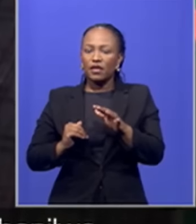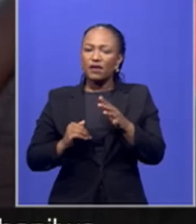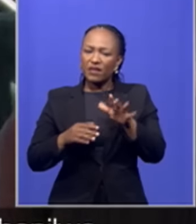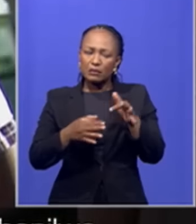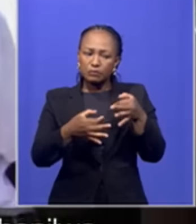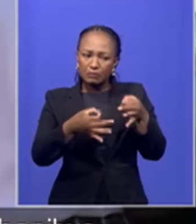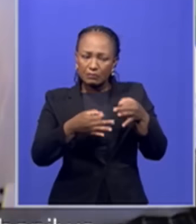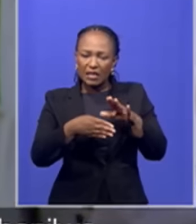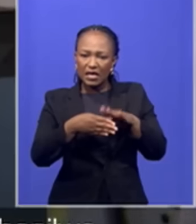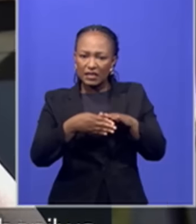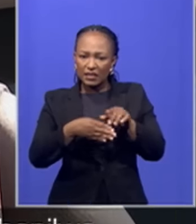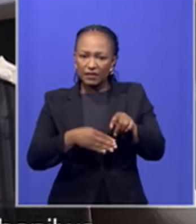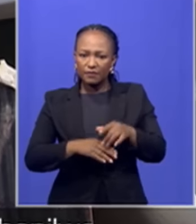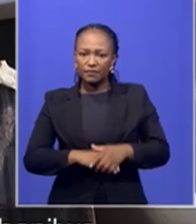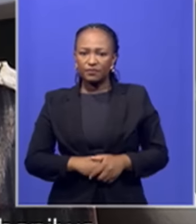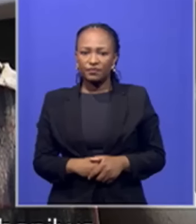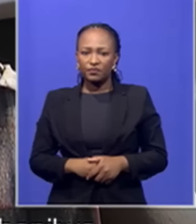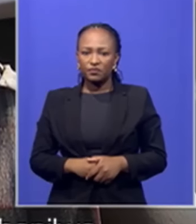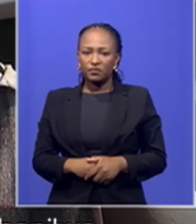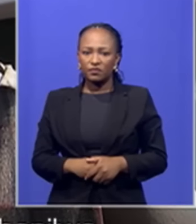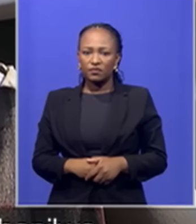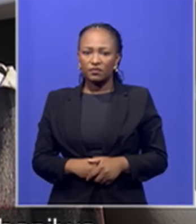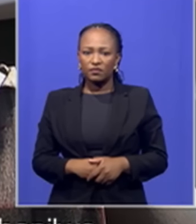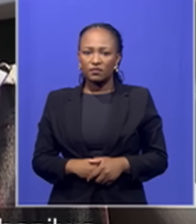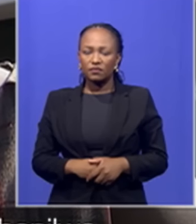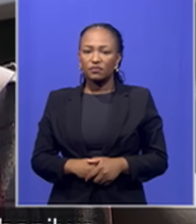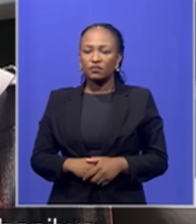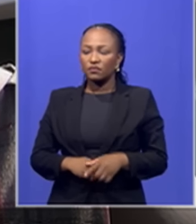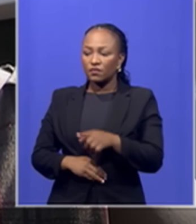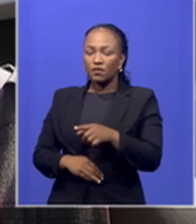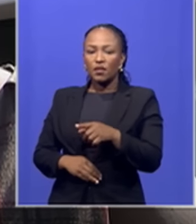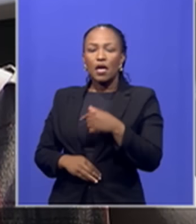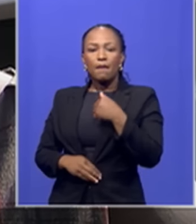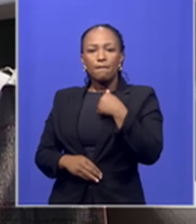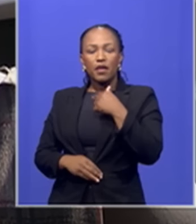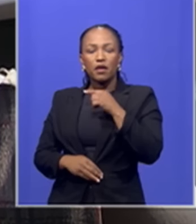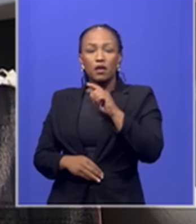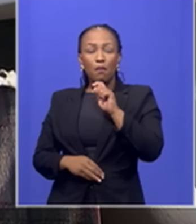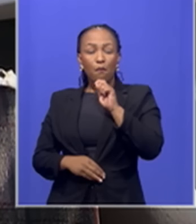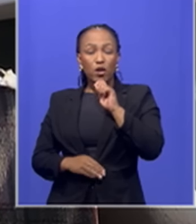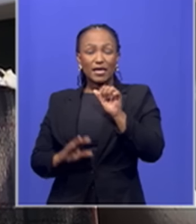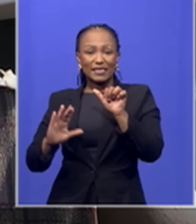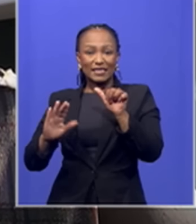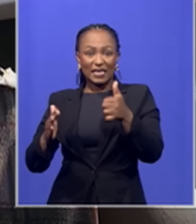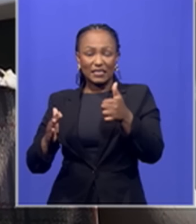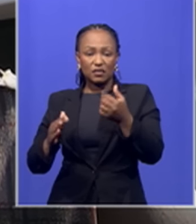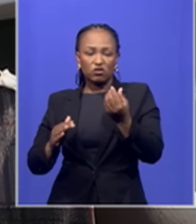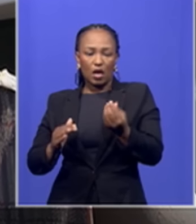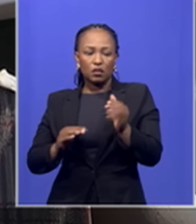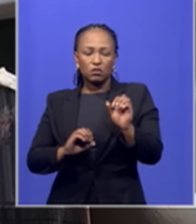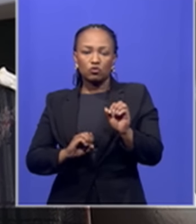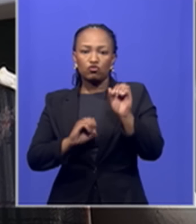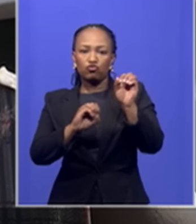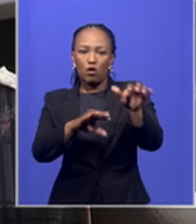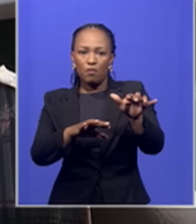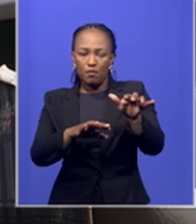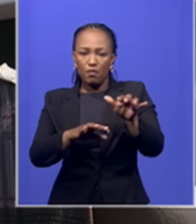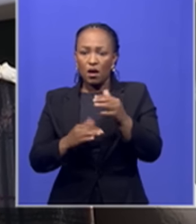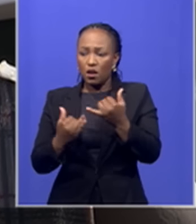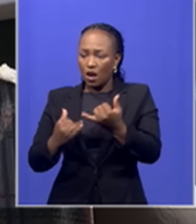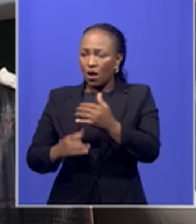a gagwe. Bana ba bantsushitse like sa le ke dropa ngwana ka 6 ko tseleng, so o mpotsa no ka 7